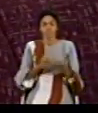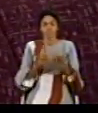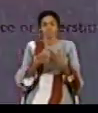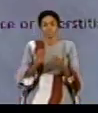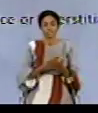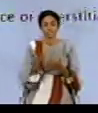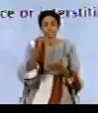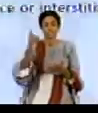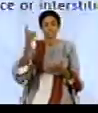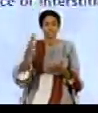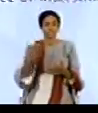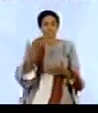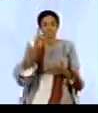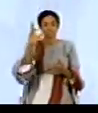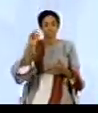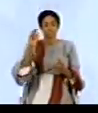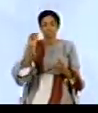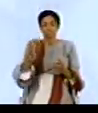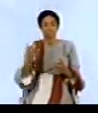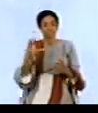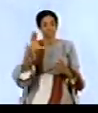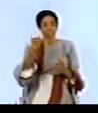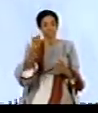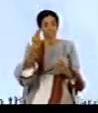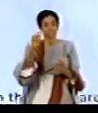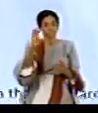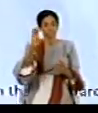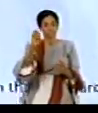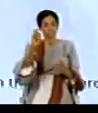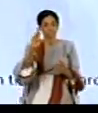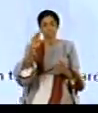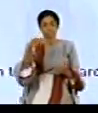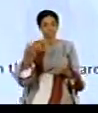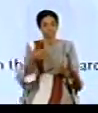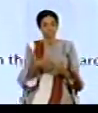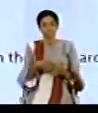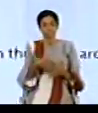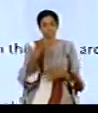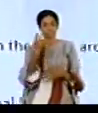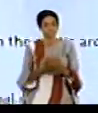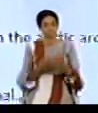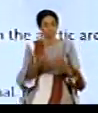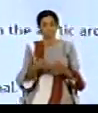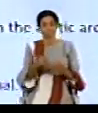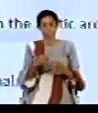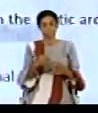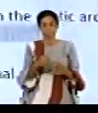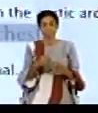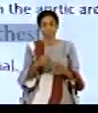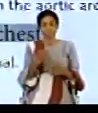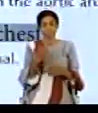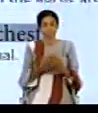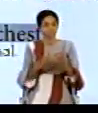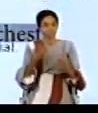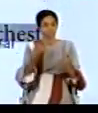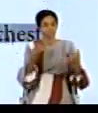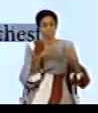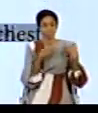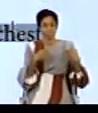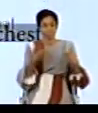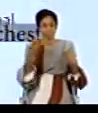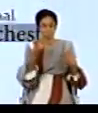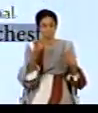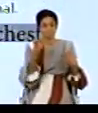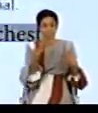in my chest, because actually it has spread from my chest to my heart, to my lung, and everything was cleared.